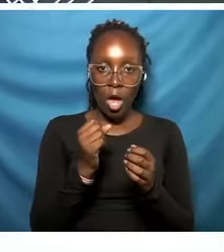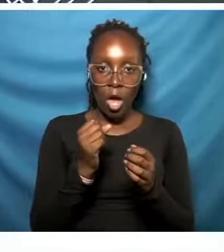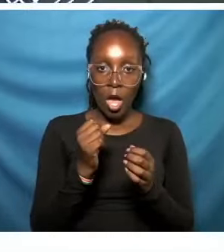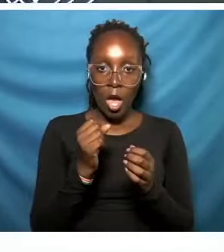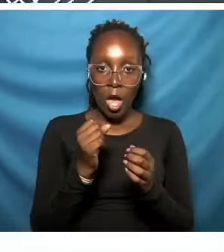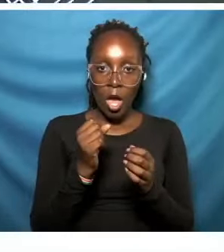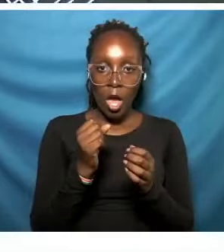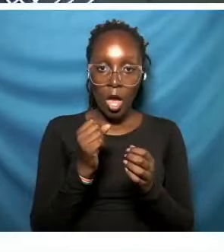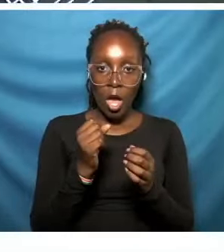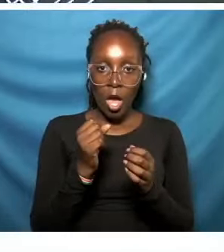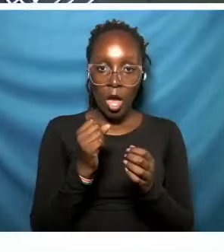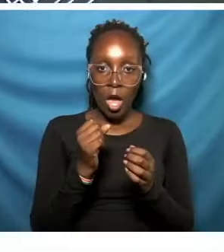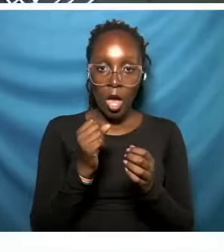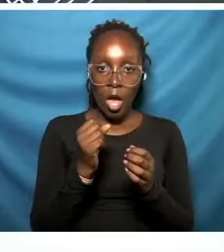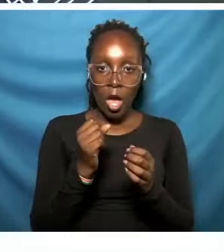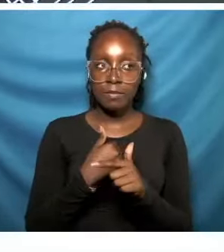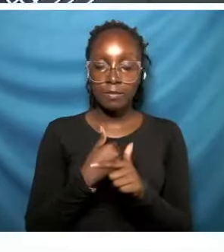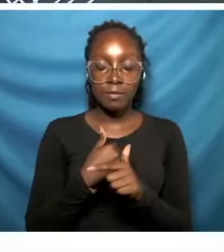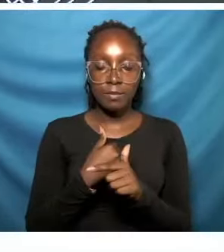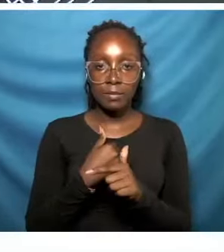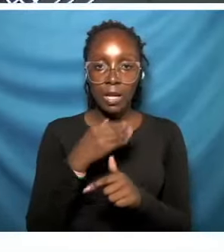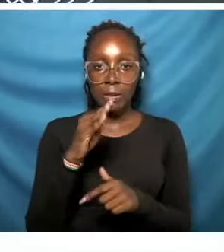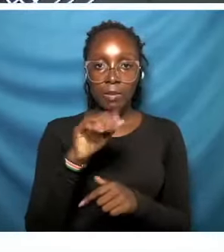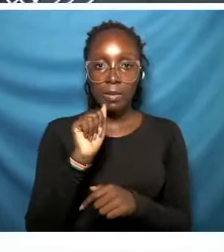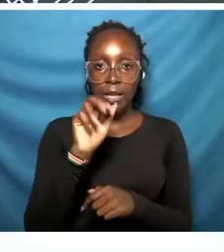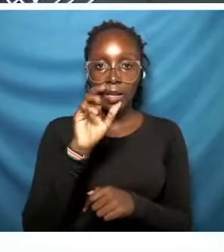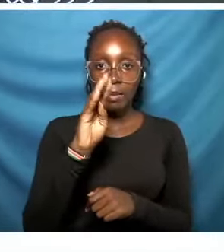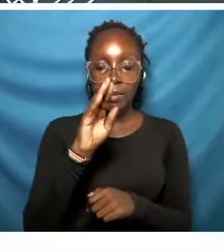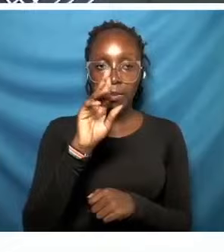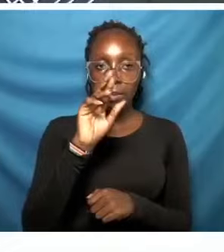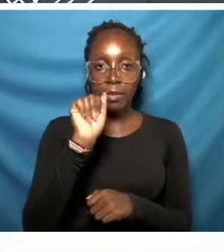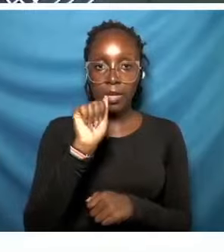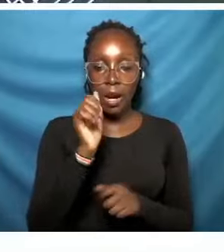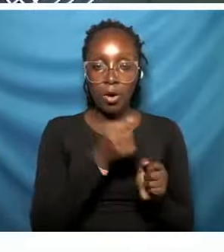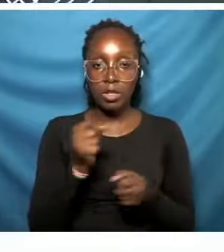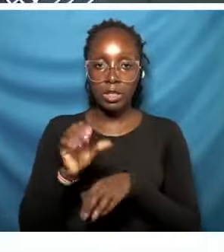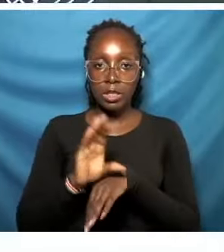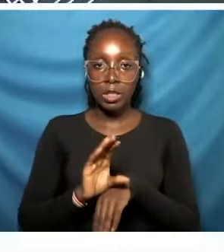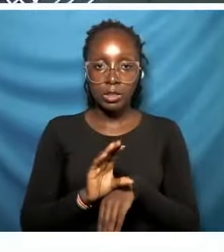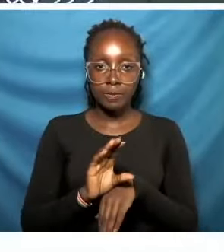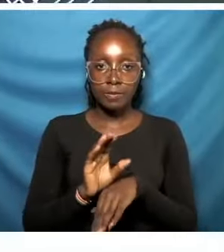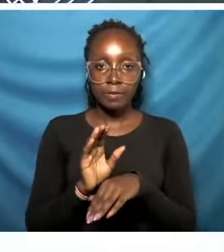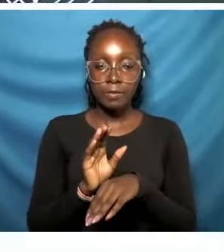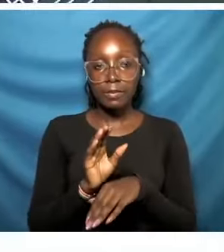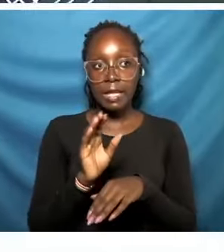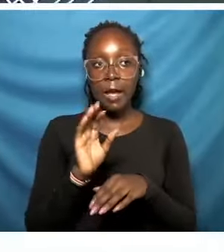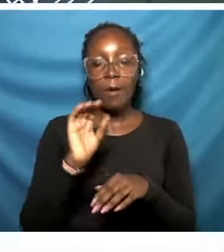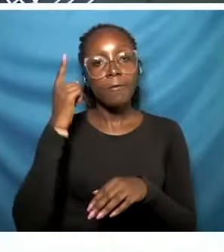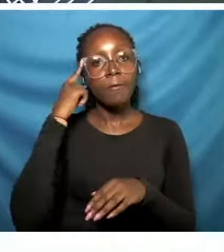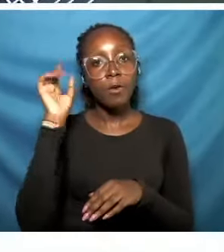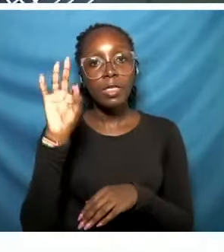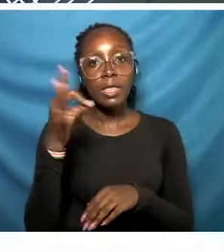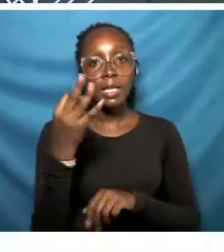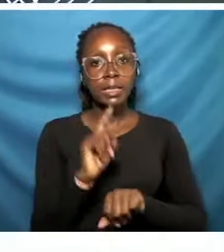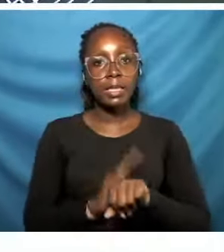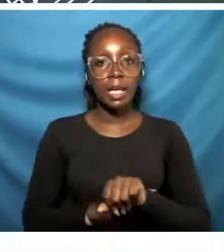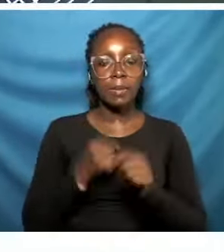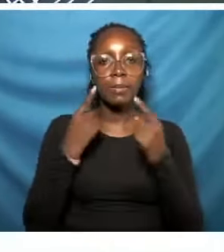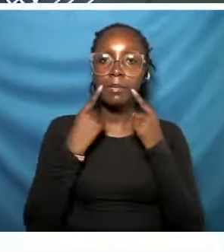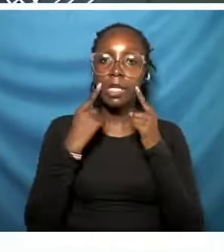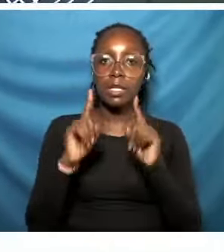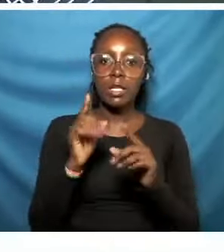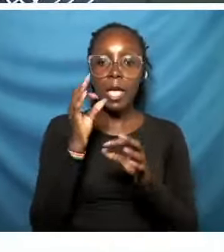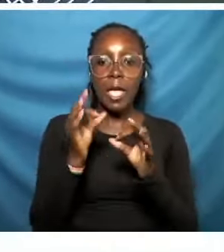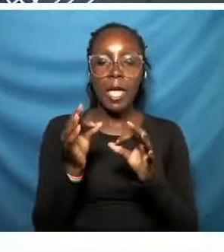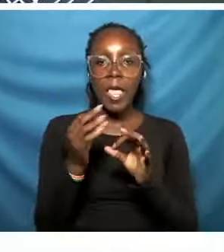St. Paul's University Chapel and Barbara Auma Abuoga of All Saints Cathedral, for the third time of announcing. If I mention your